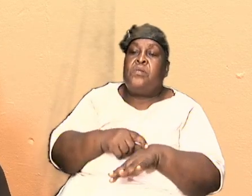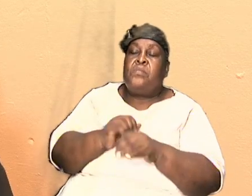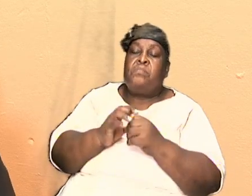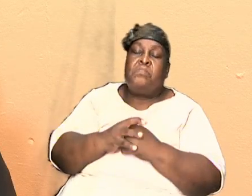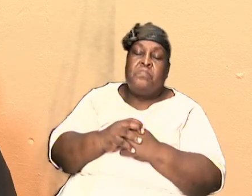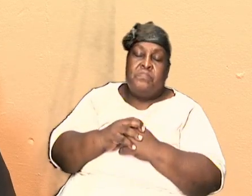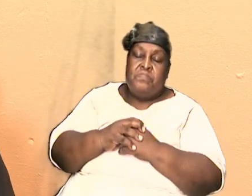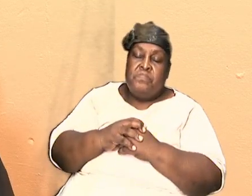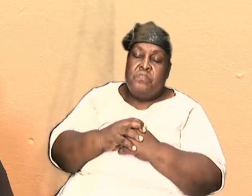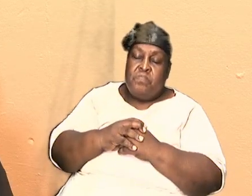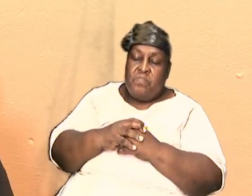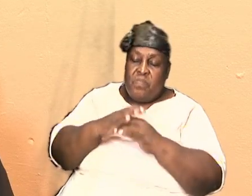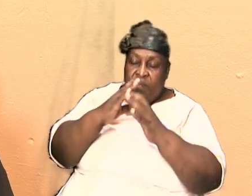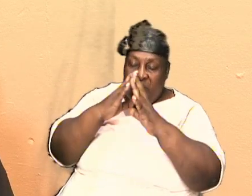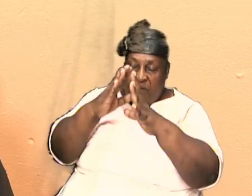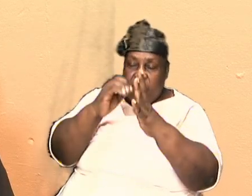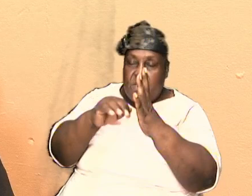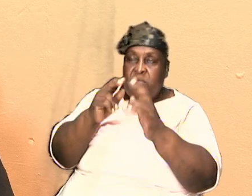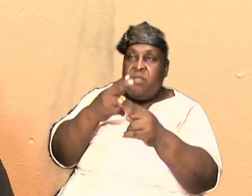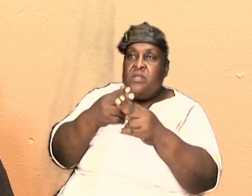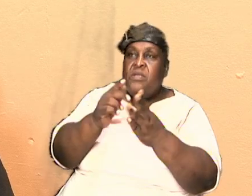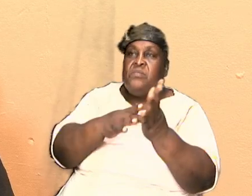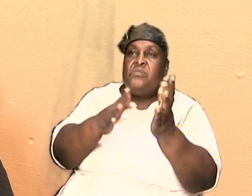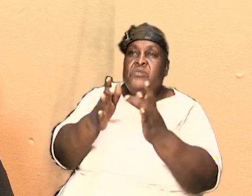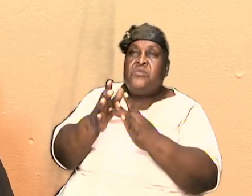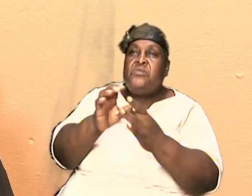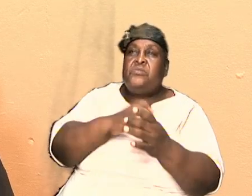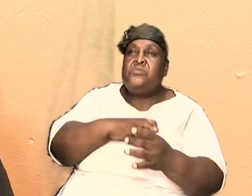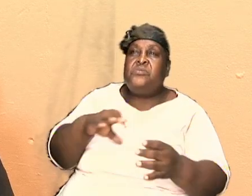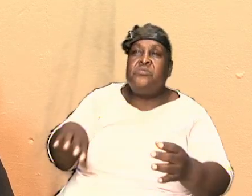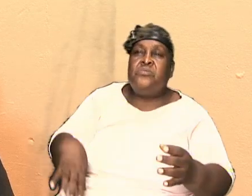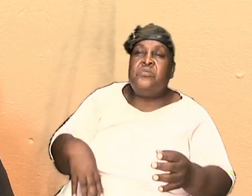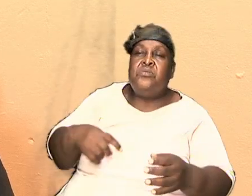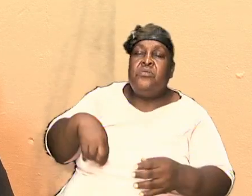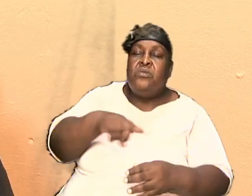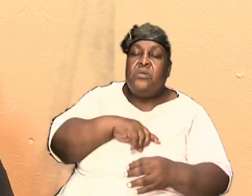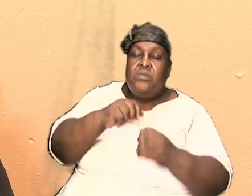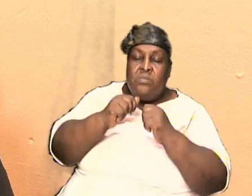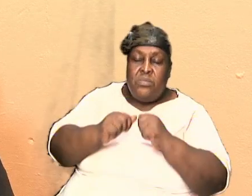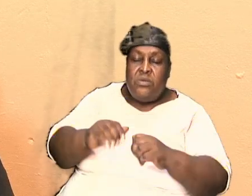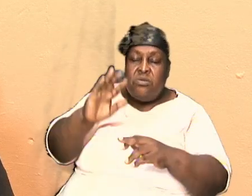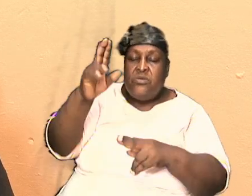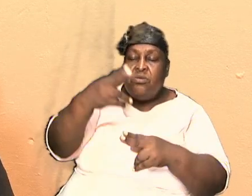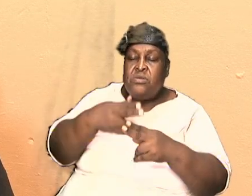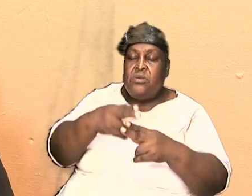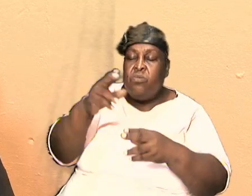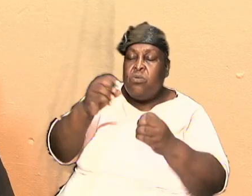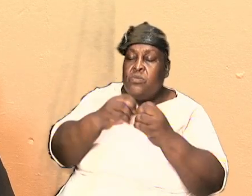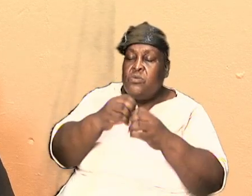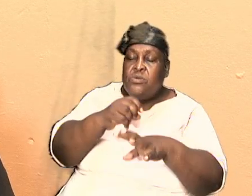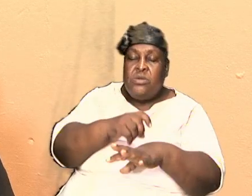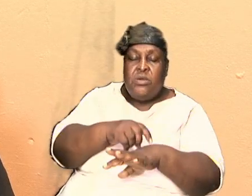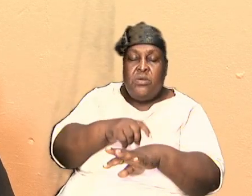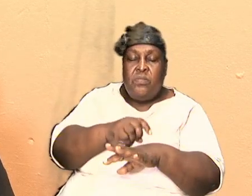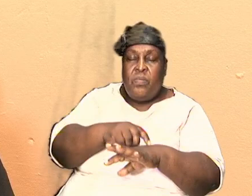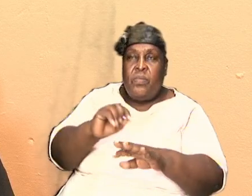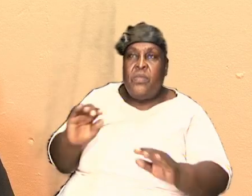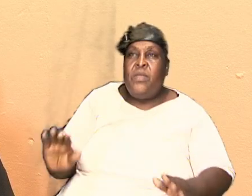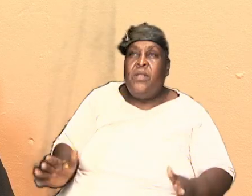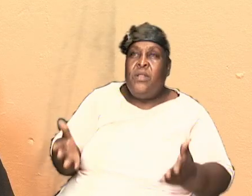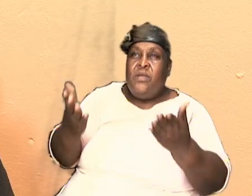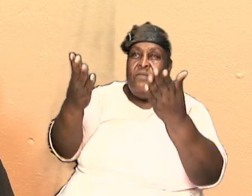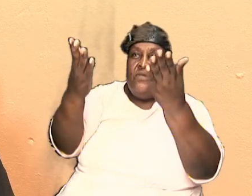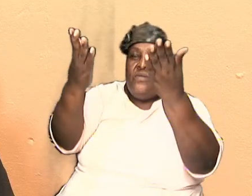proceed. Father, in the name of Jesus Christ, we bless your name one more time. We lift you up,